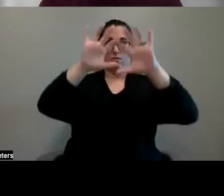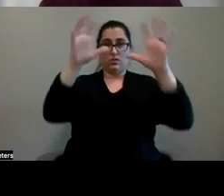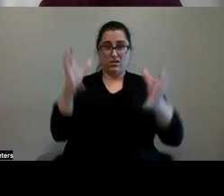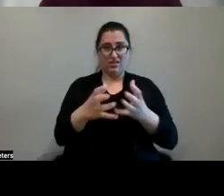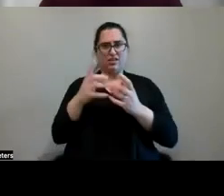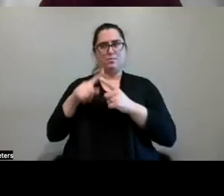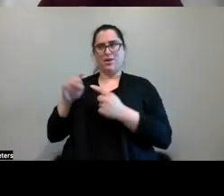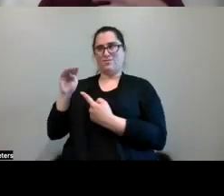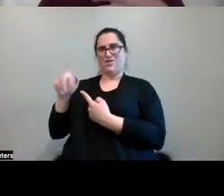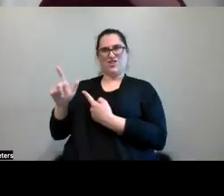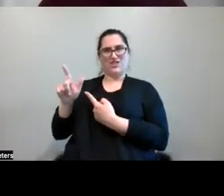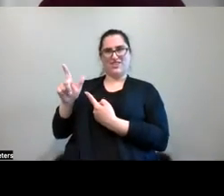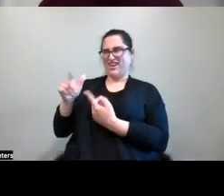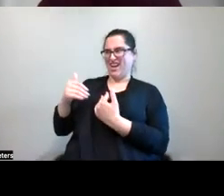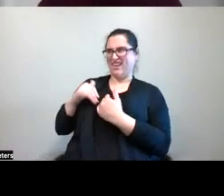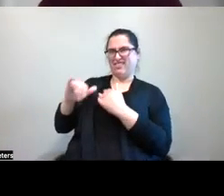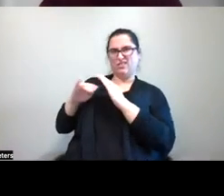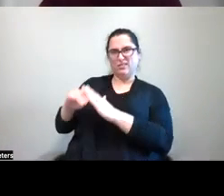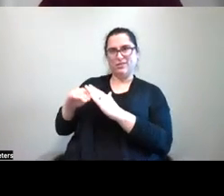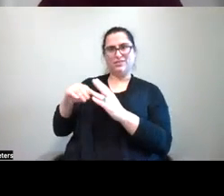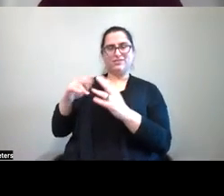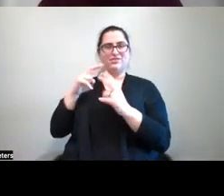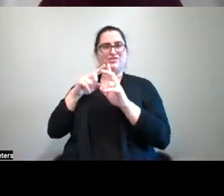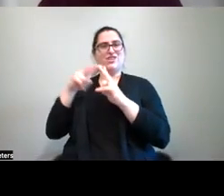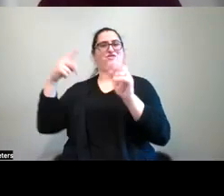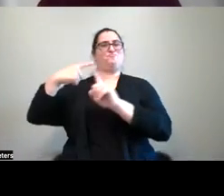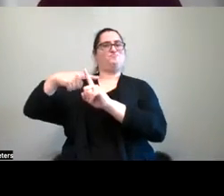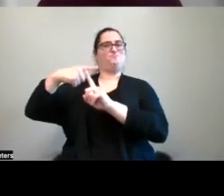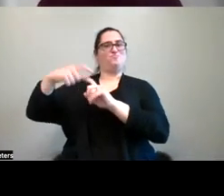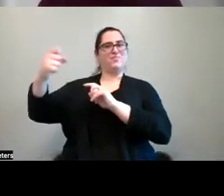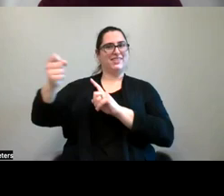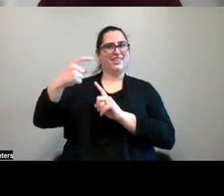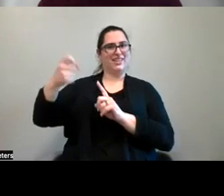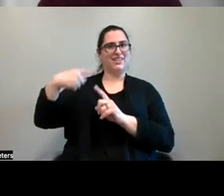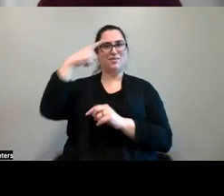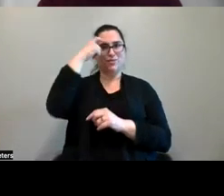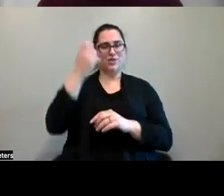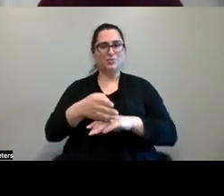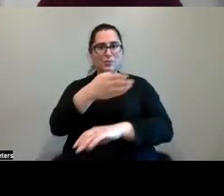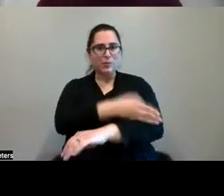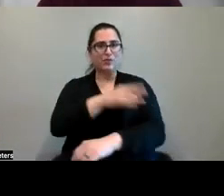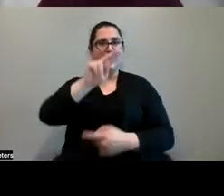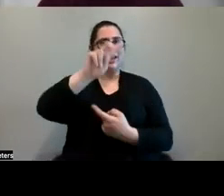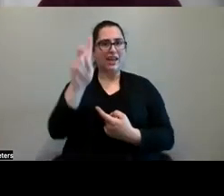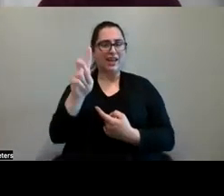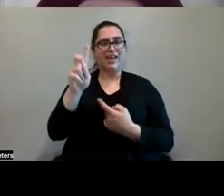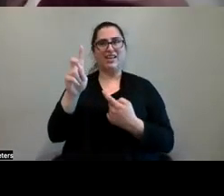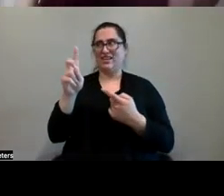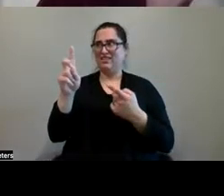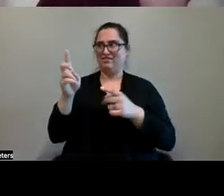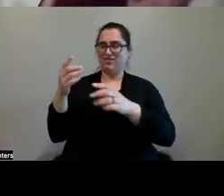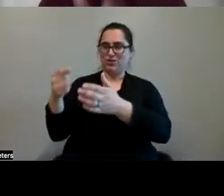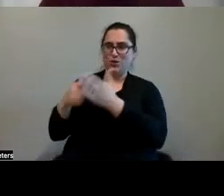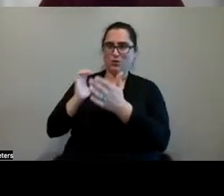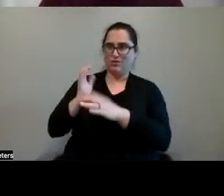getting similar within the same range of fold improvements in KD as these other studies. Of course,